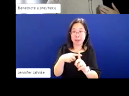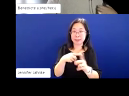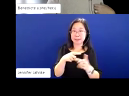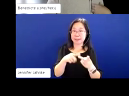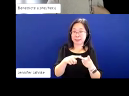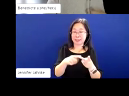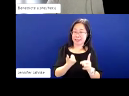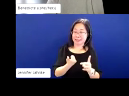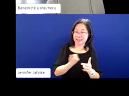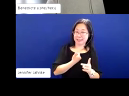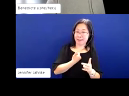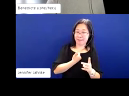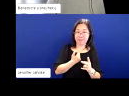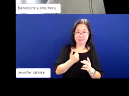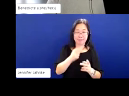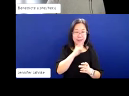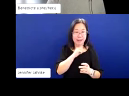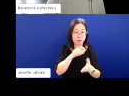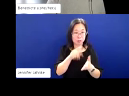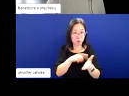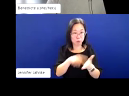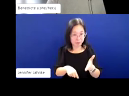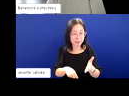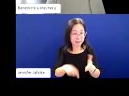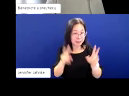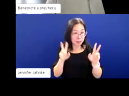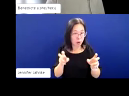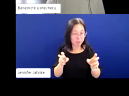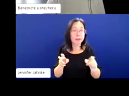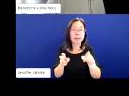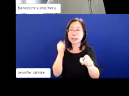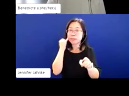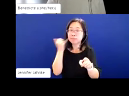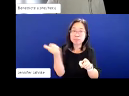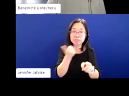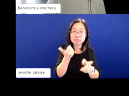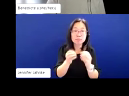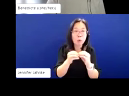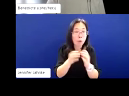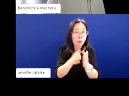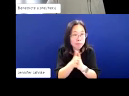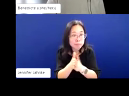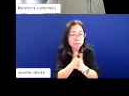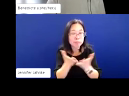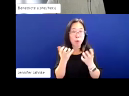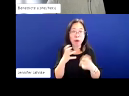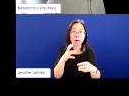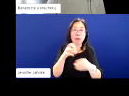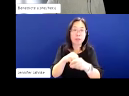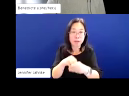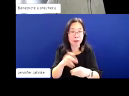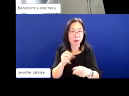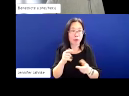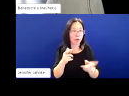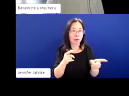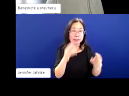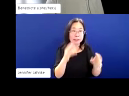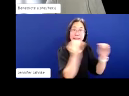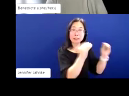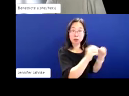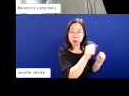self-applied ageism as well, if you want to be a part of something and kind of start, you know, raising some awareness in your surroundings with